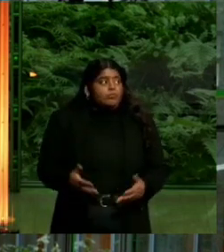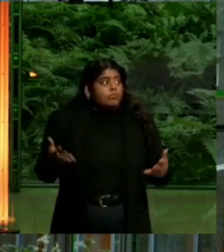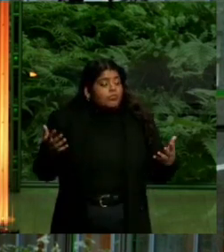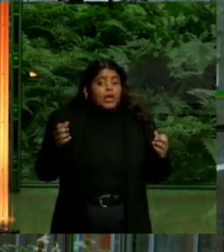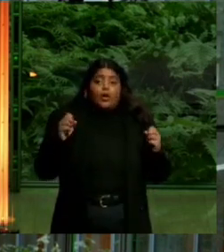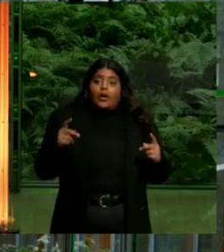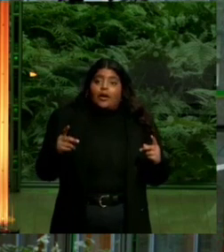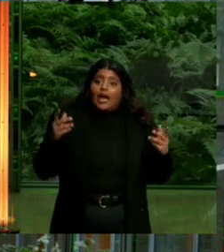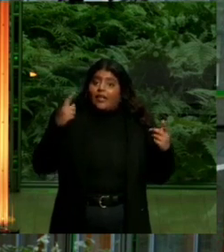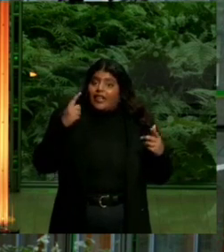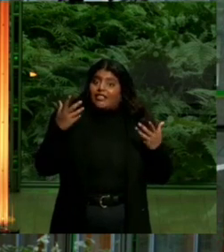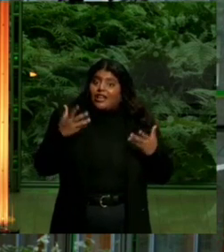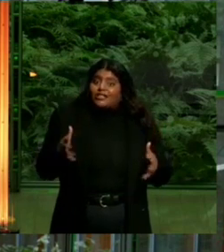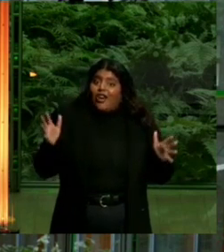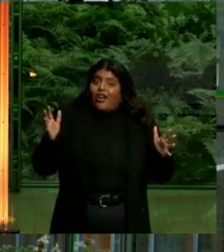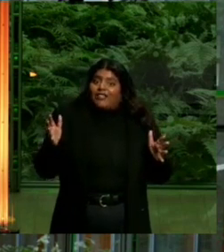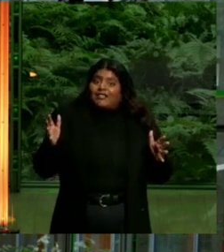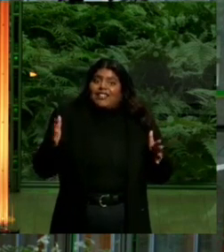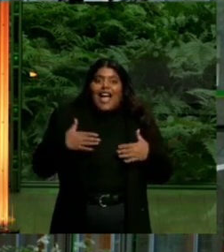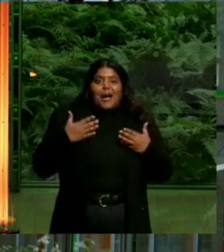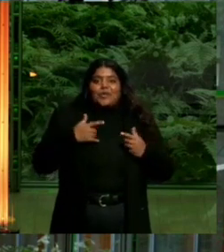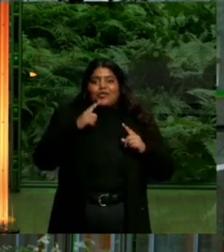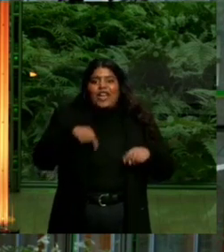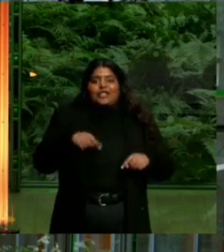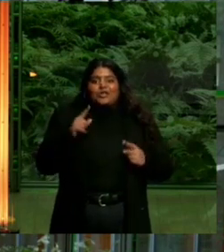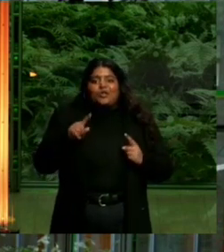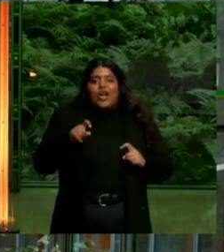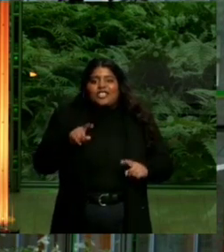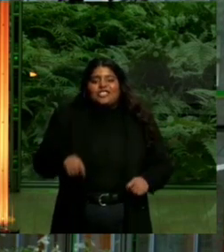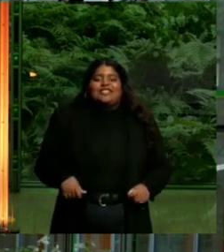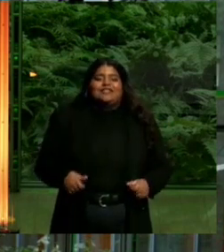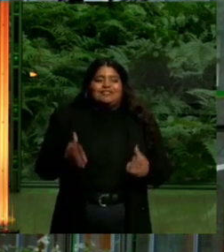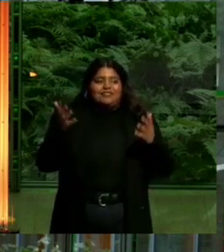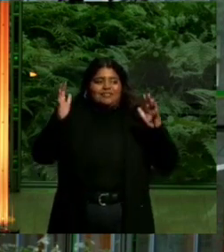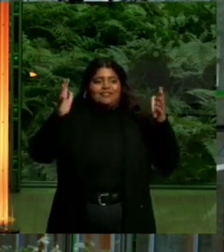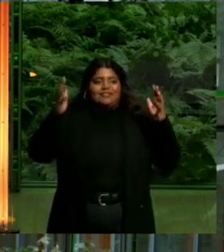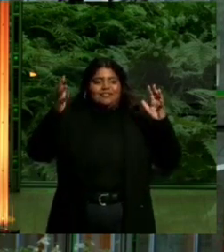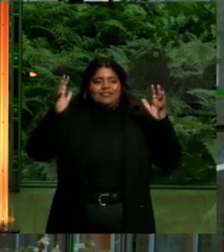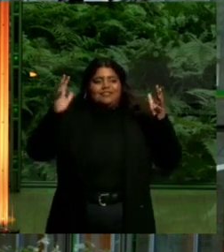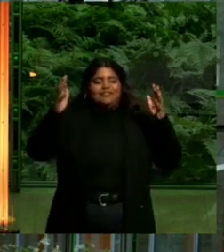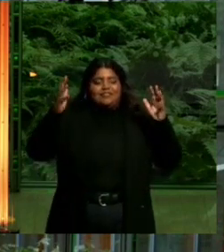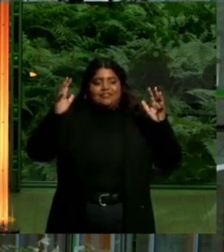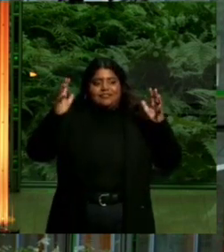think that's all I got for you. Happy to answer some questions.